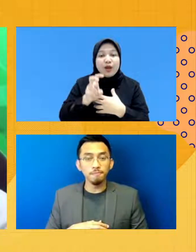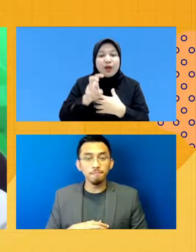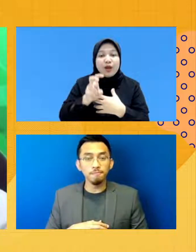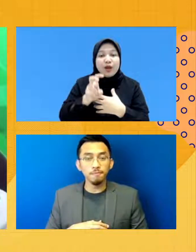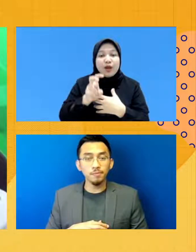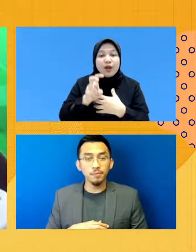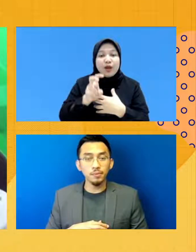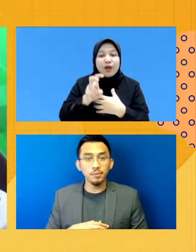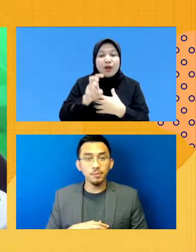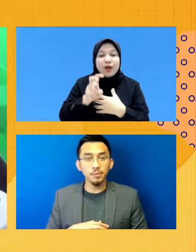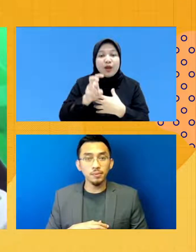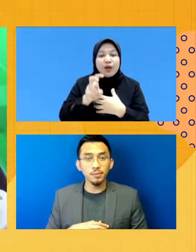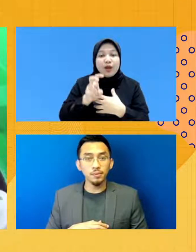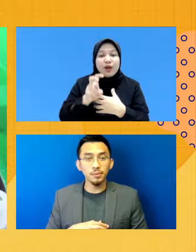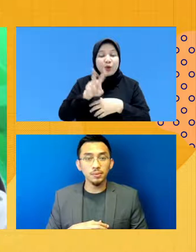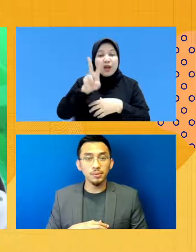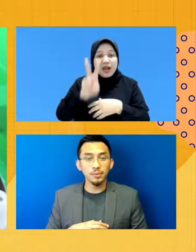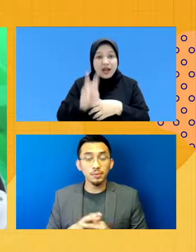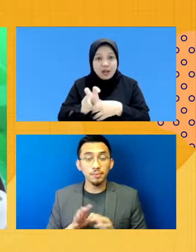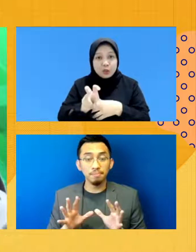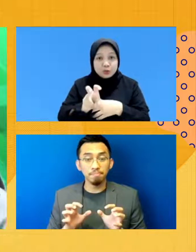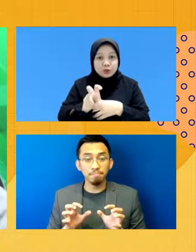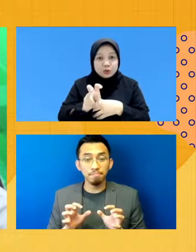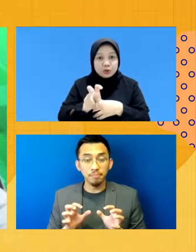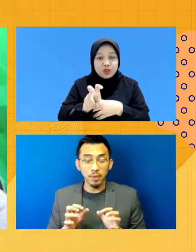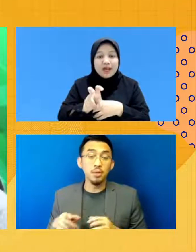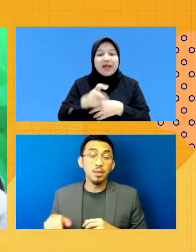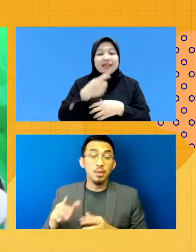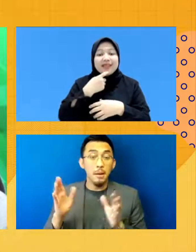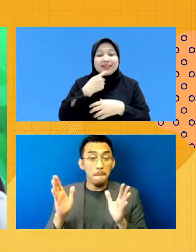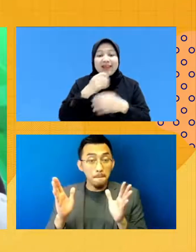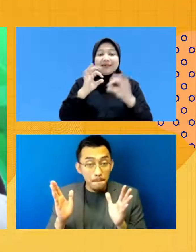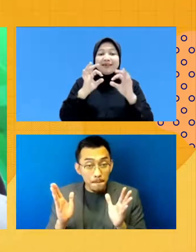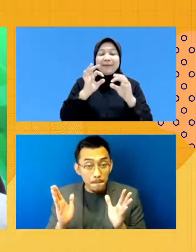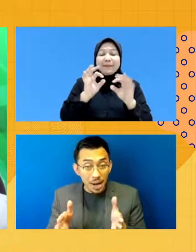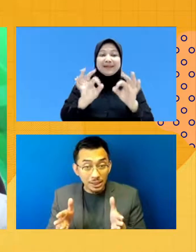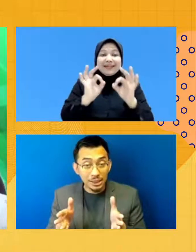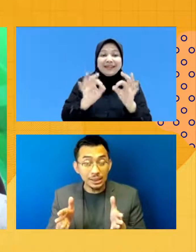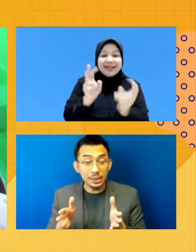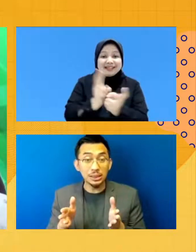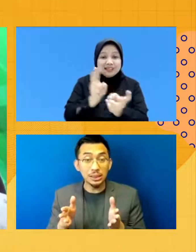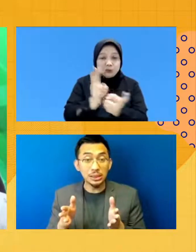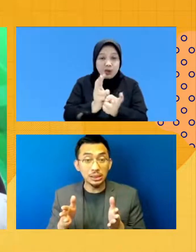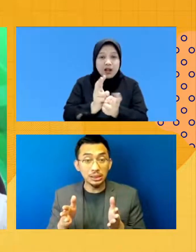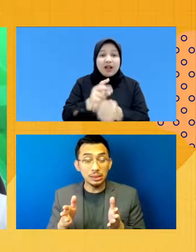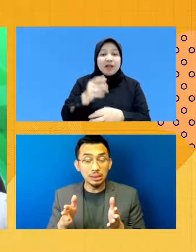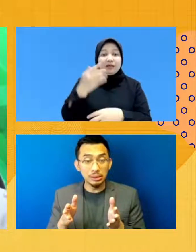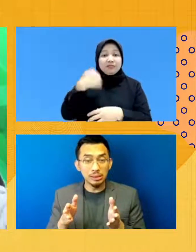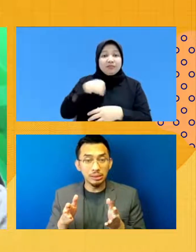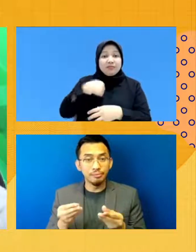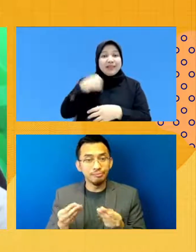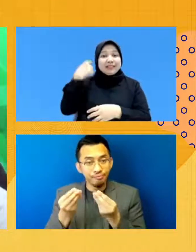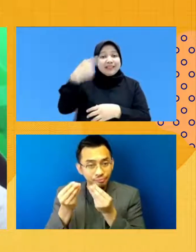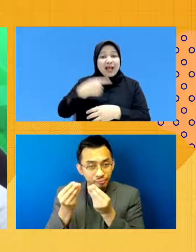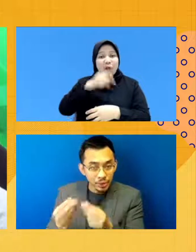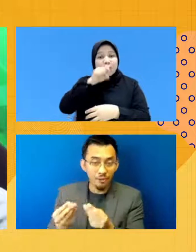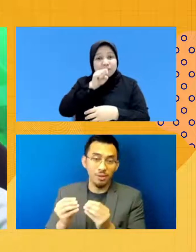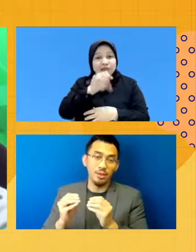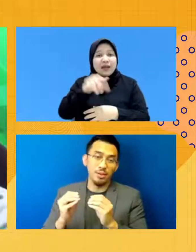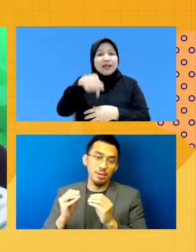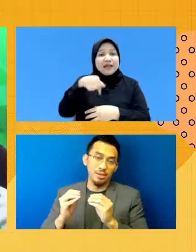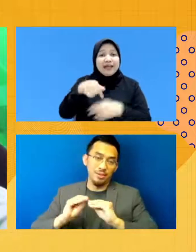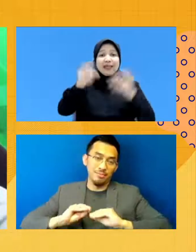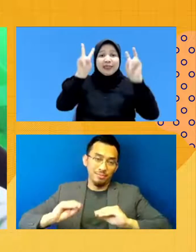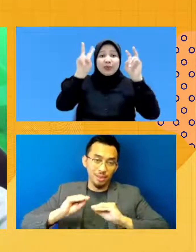education. So I when I go for conference, I always say that why we are not bringing these topics to the normal school